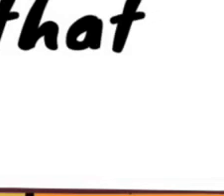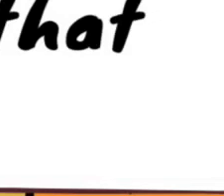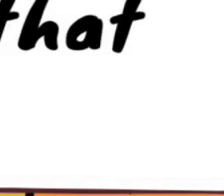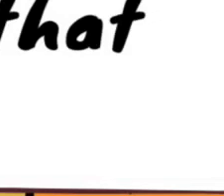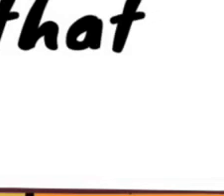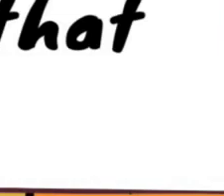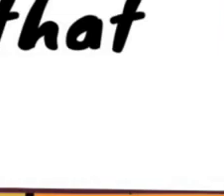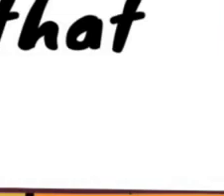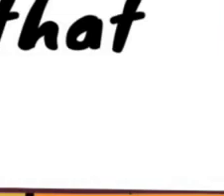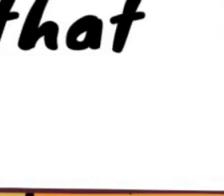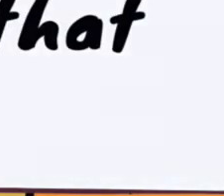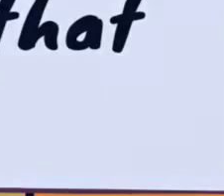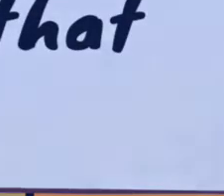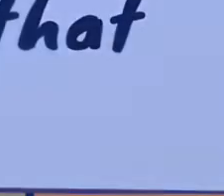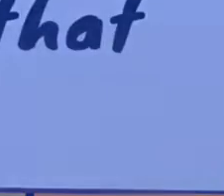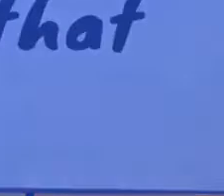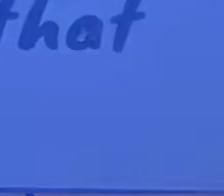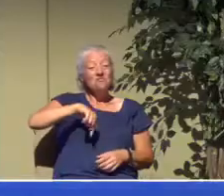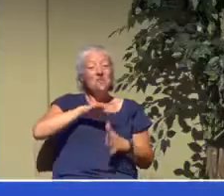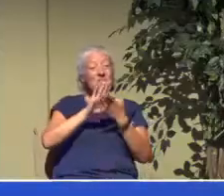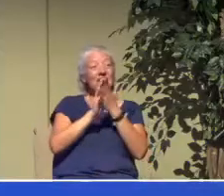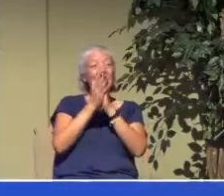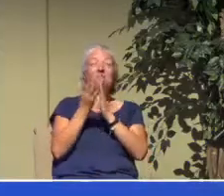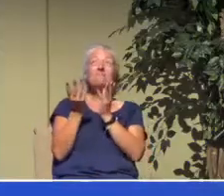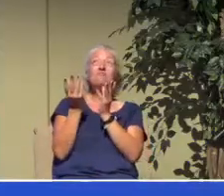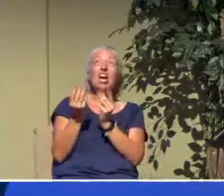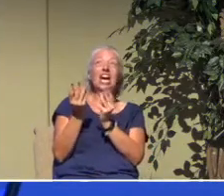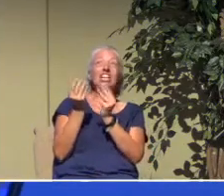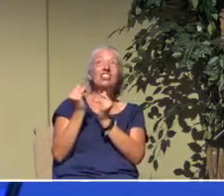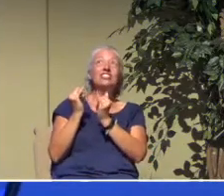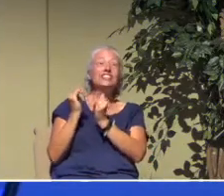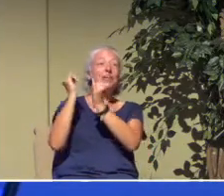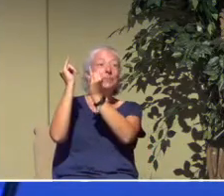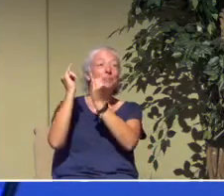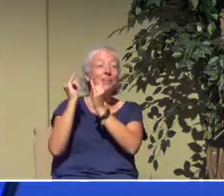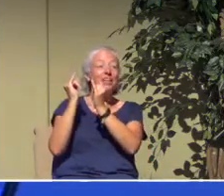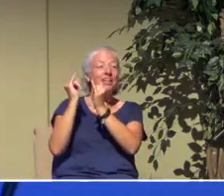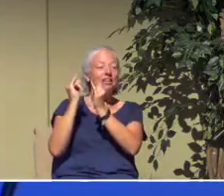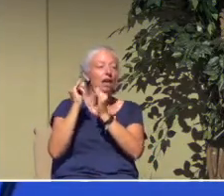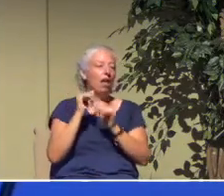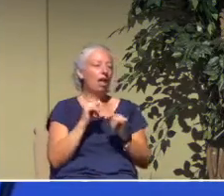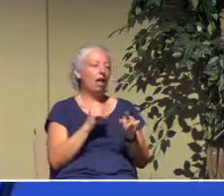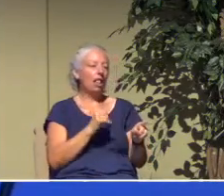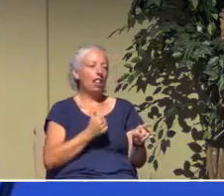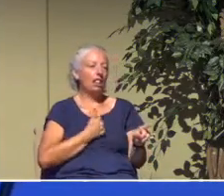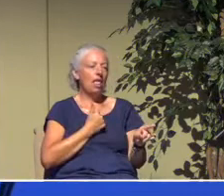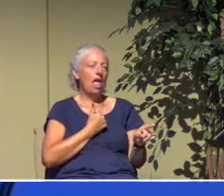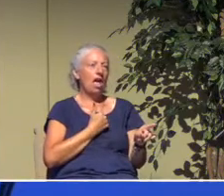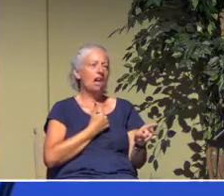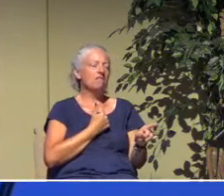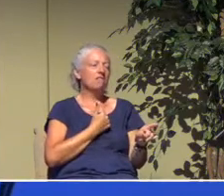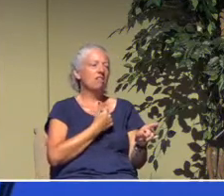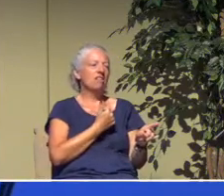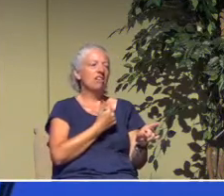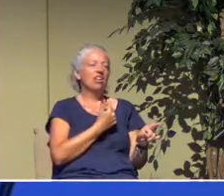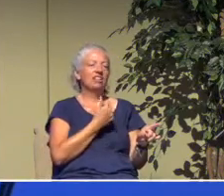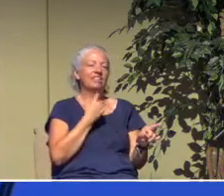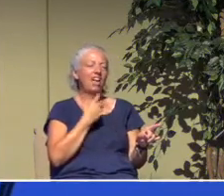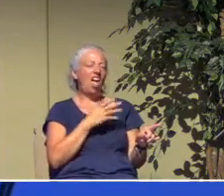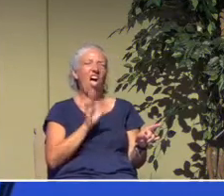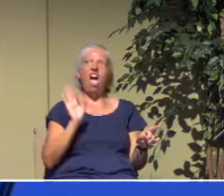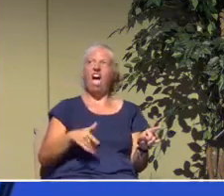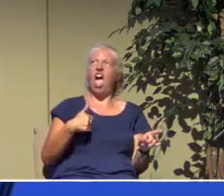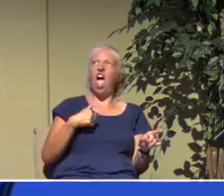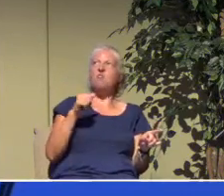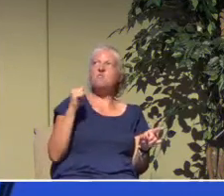If we become this gentle kind of people, then the person who's failed in life, who says, no, I wouldn't go into a church, look at my